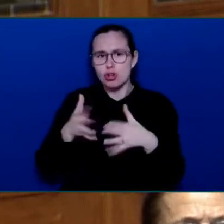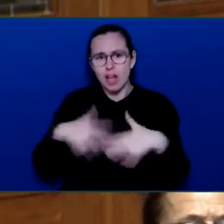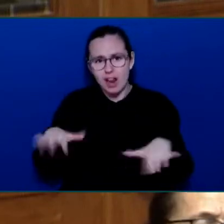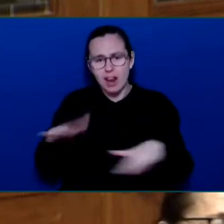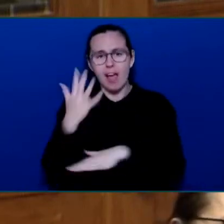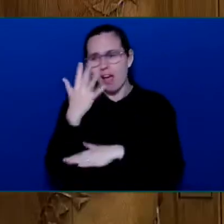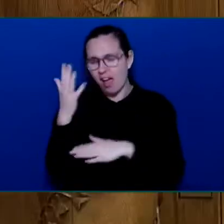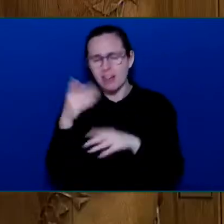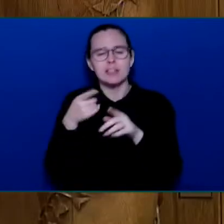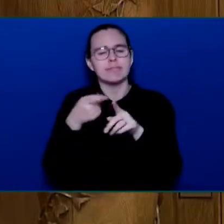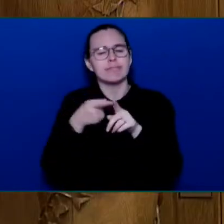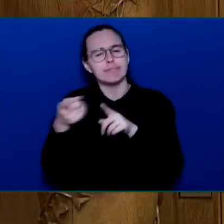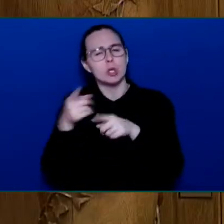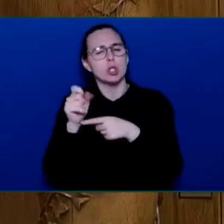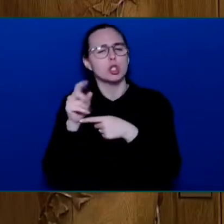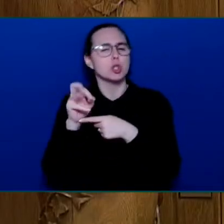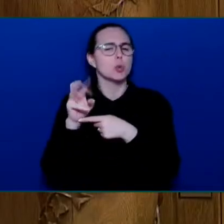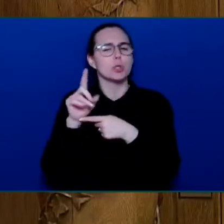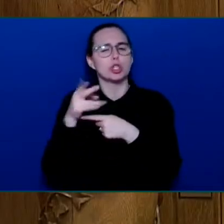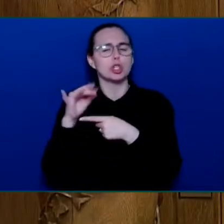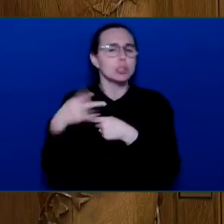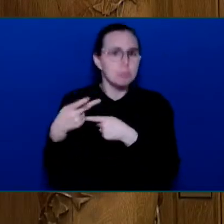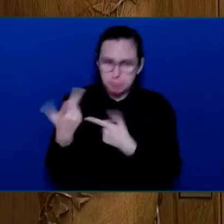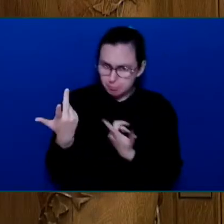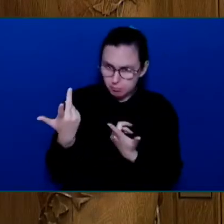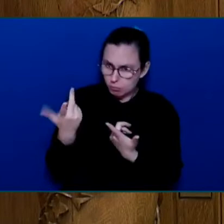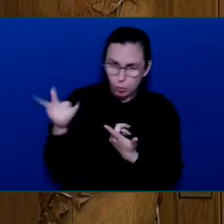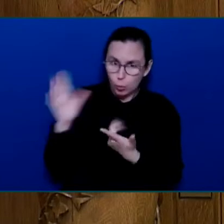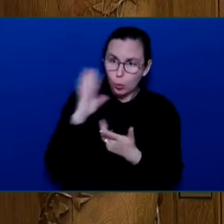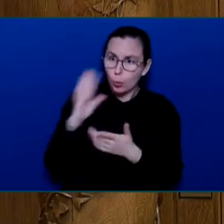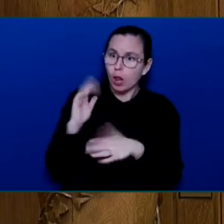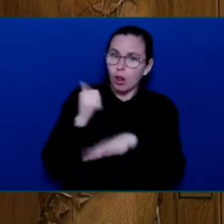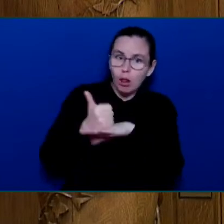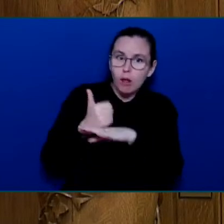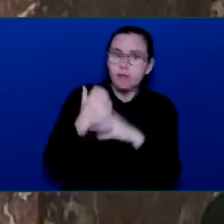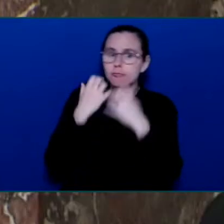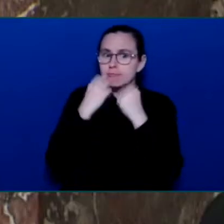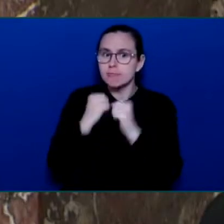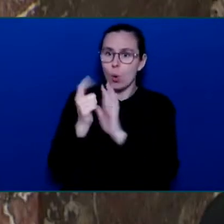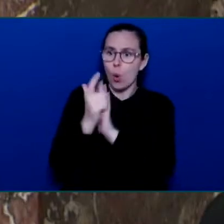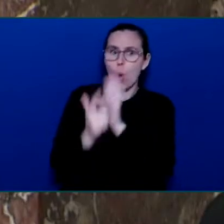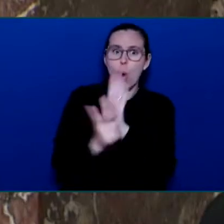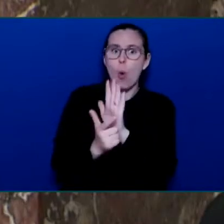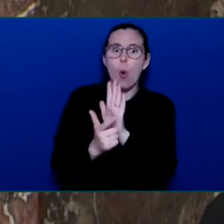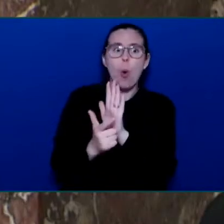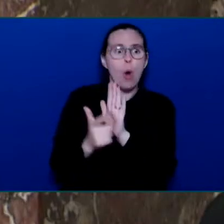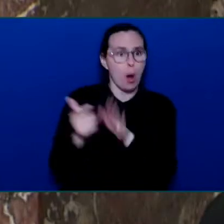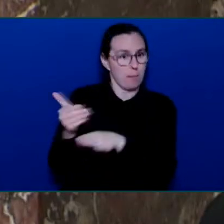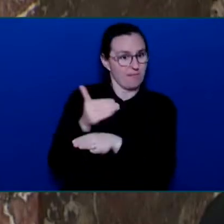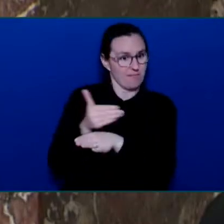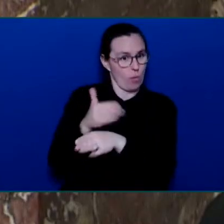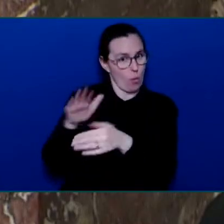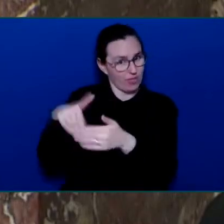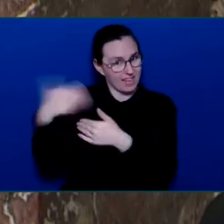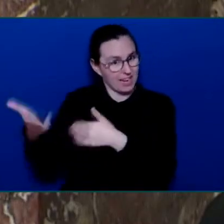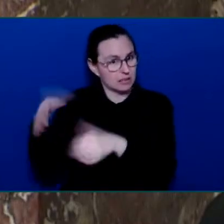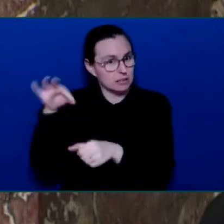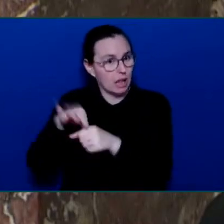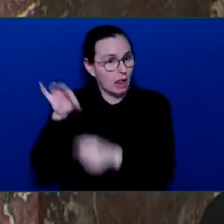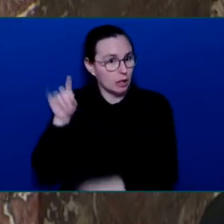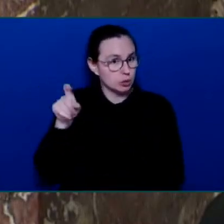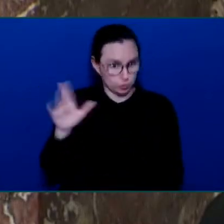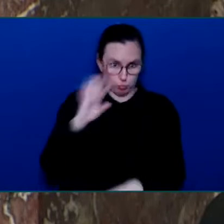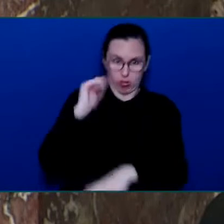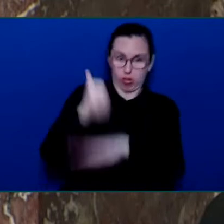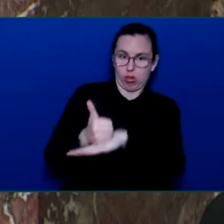election? Minister of Water, Land and Resource Stewardship. Thank you very much, Mr. Speaker. Let me start with the end of my friend's question, and